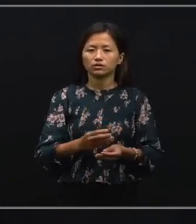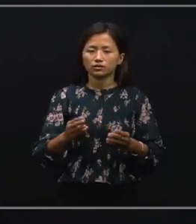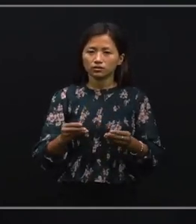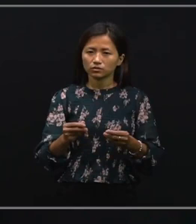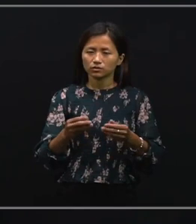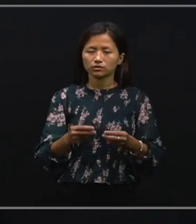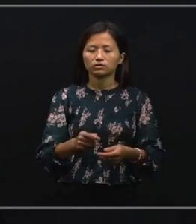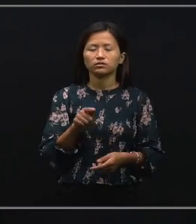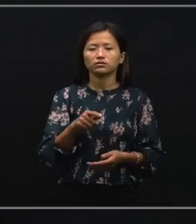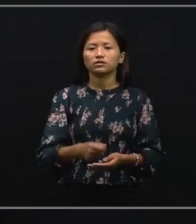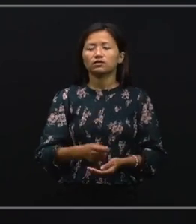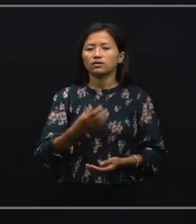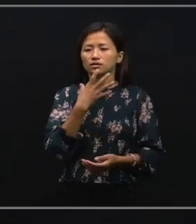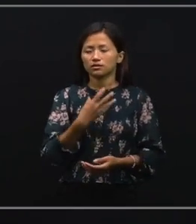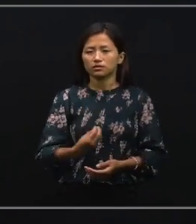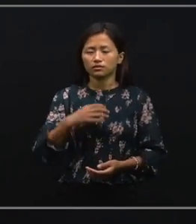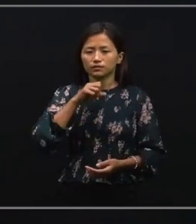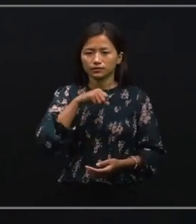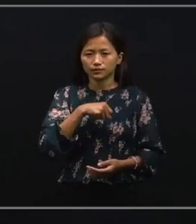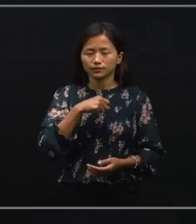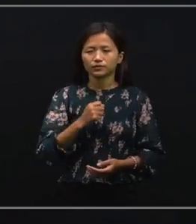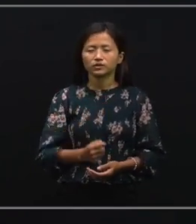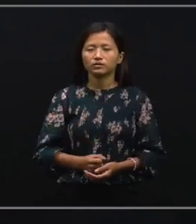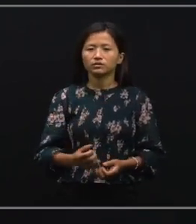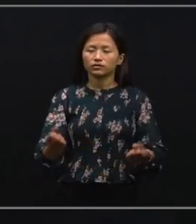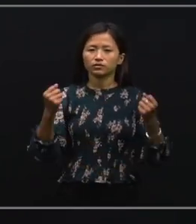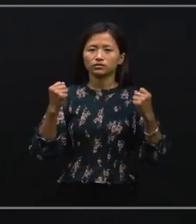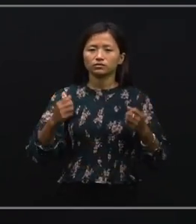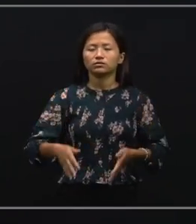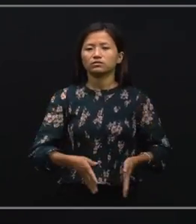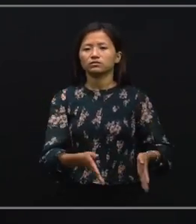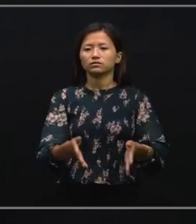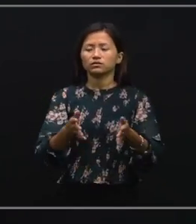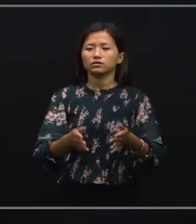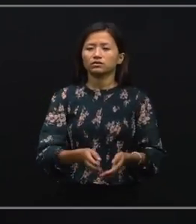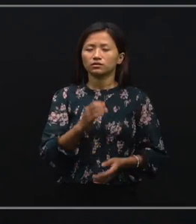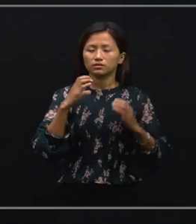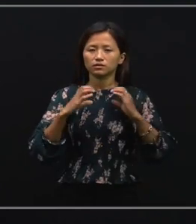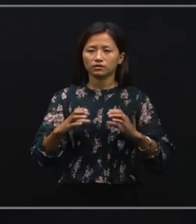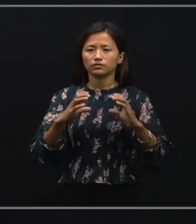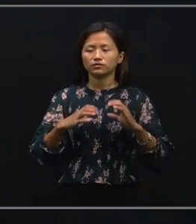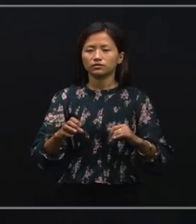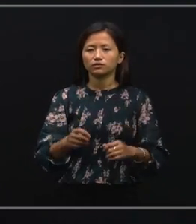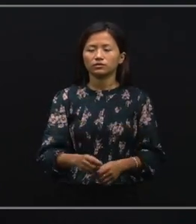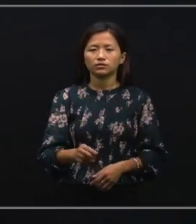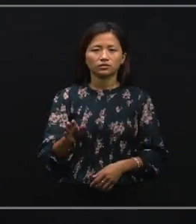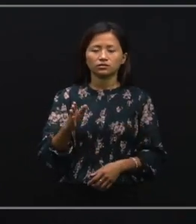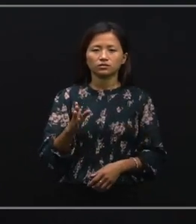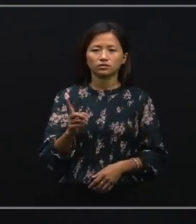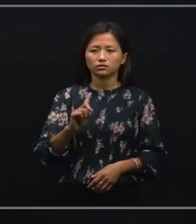the words that you say will affect them in a very strong way. That you have to be careful not to